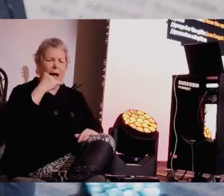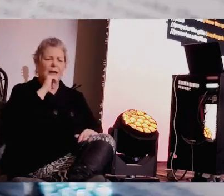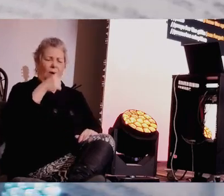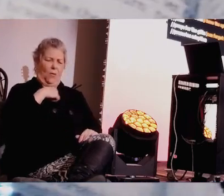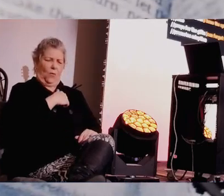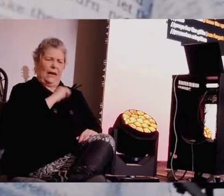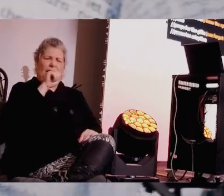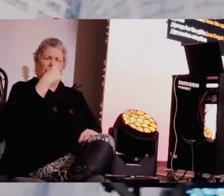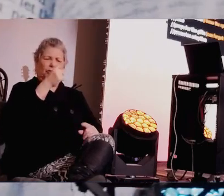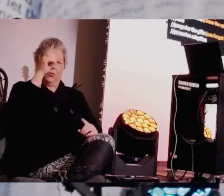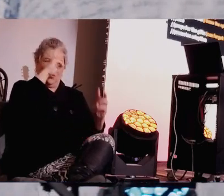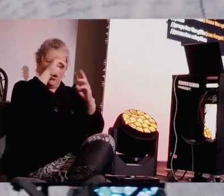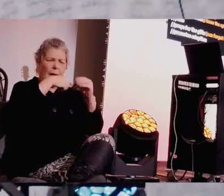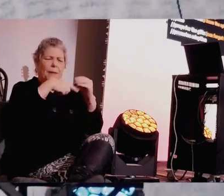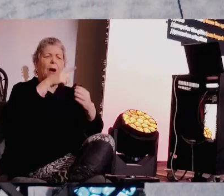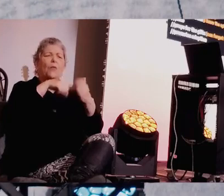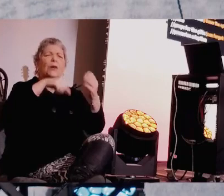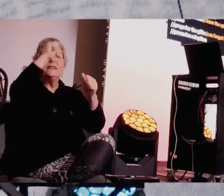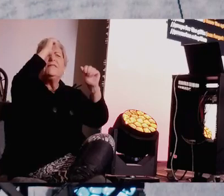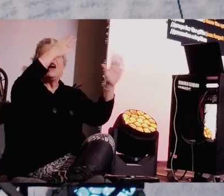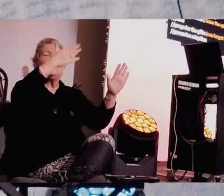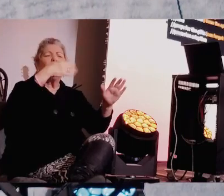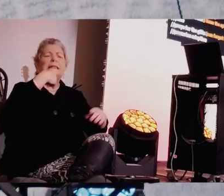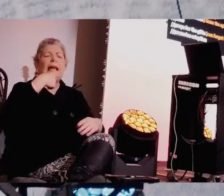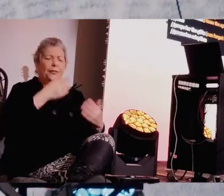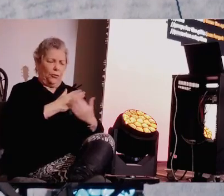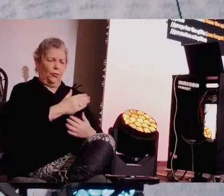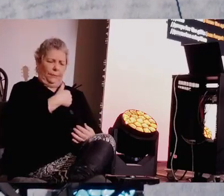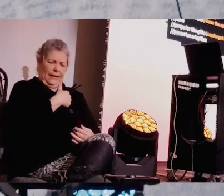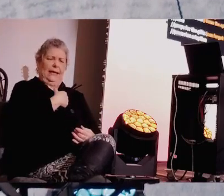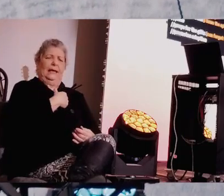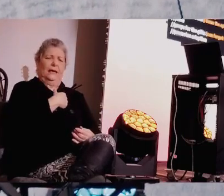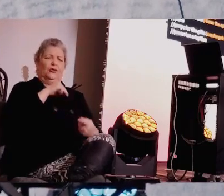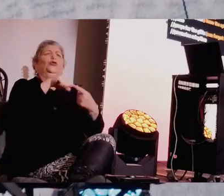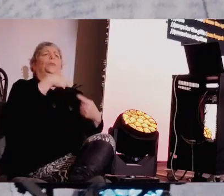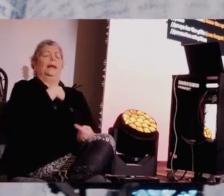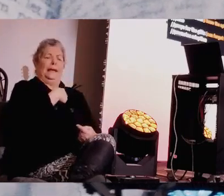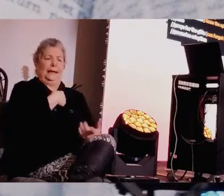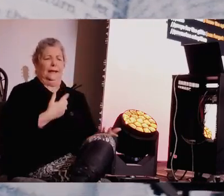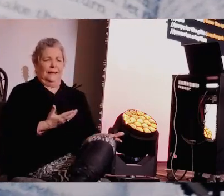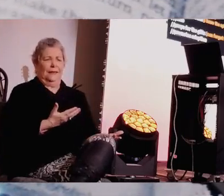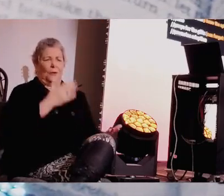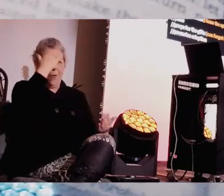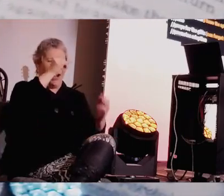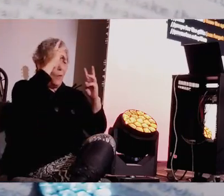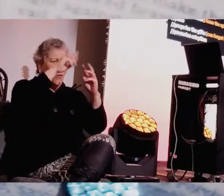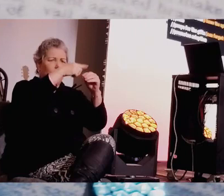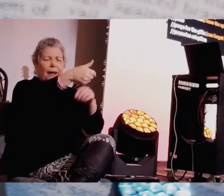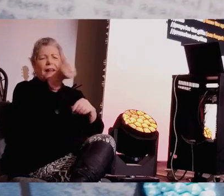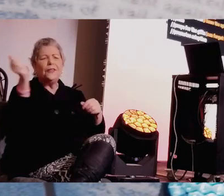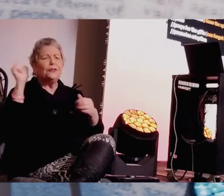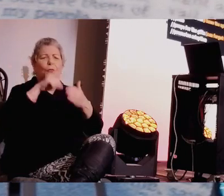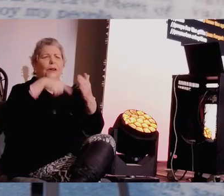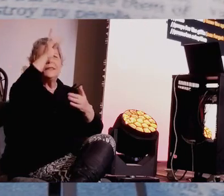about what is the Father saying through me? Through what is he saying to me? What does the Lord want to bring